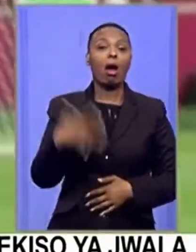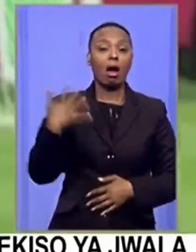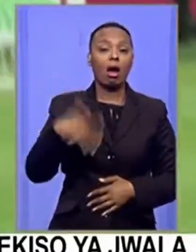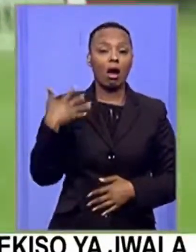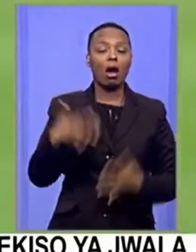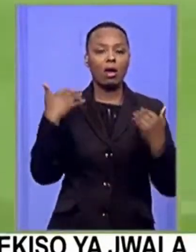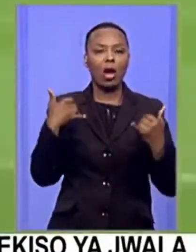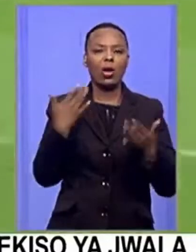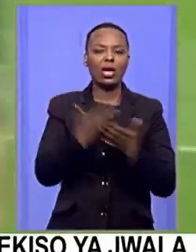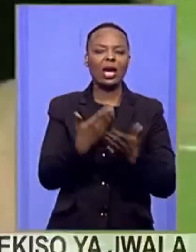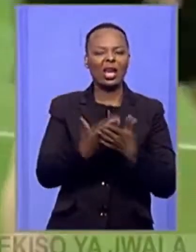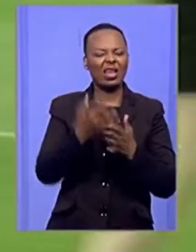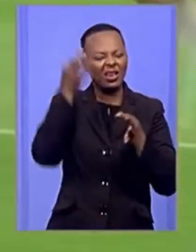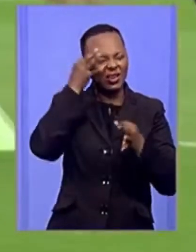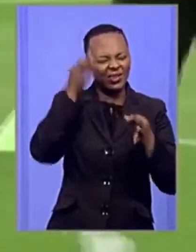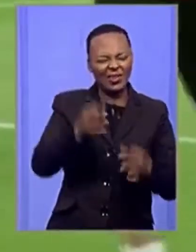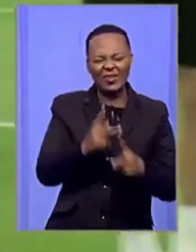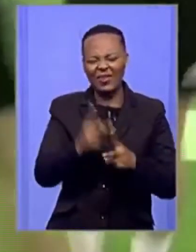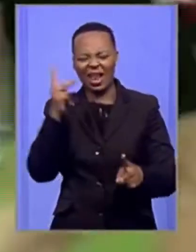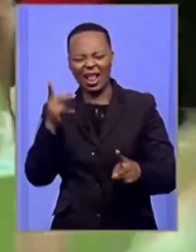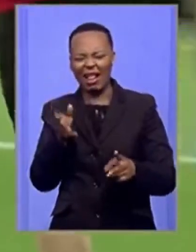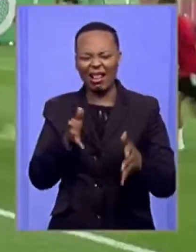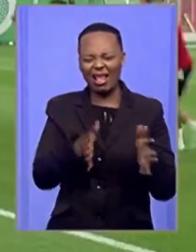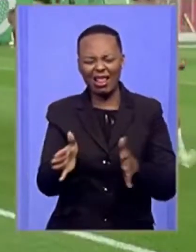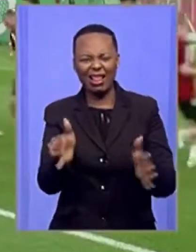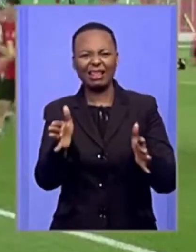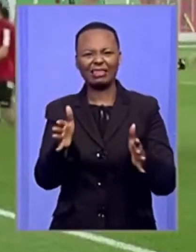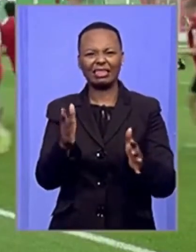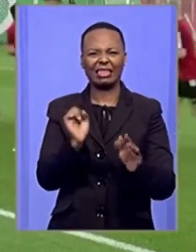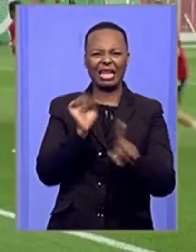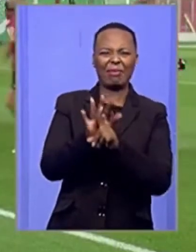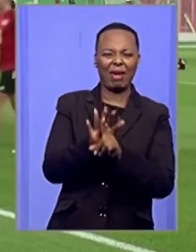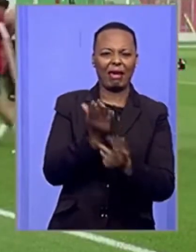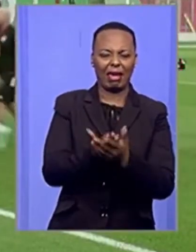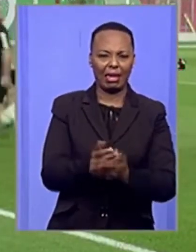dibapadi ho nka diqeto tse fosahetseng ha ba bapala. Le bang SABC News.